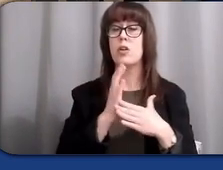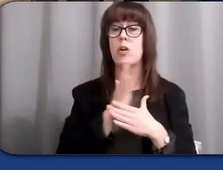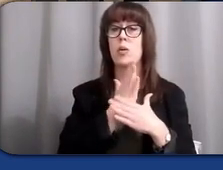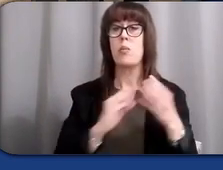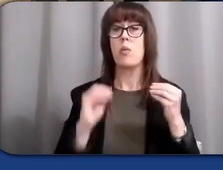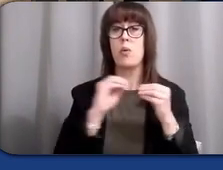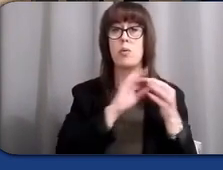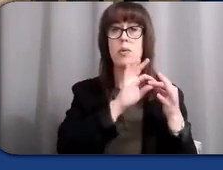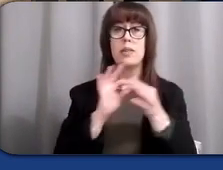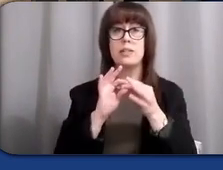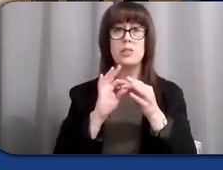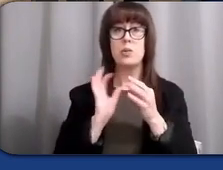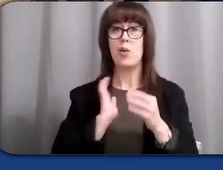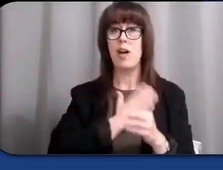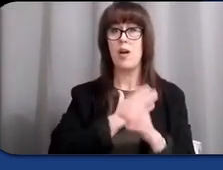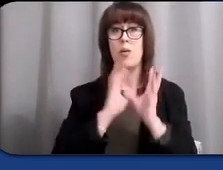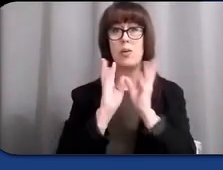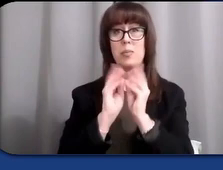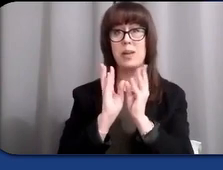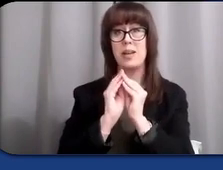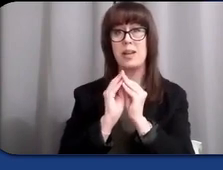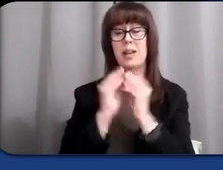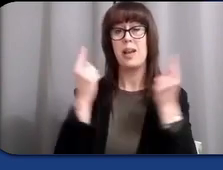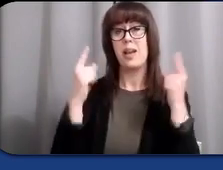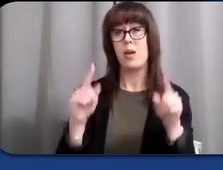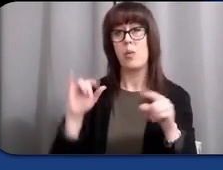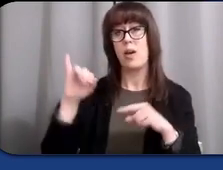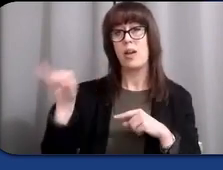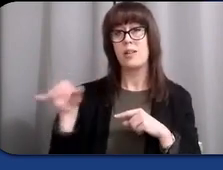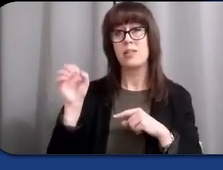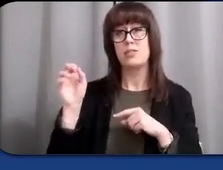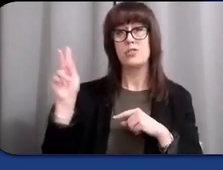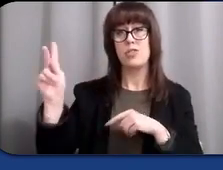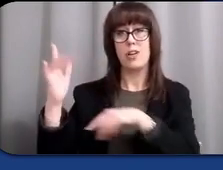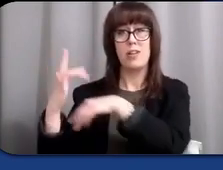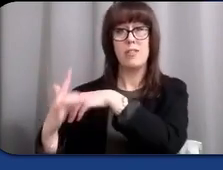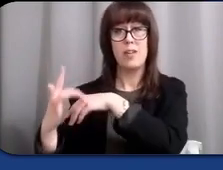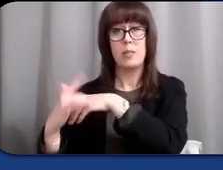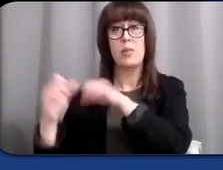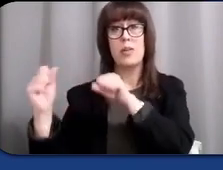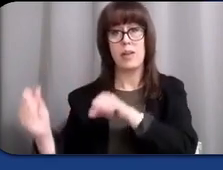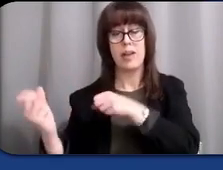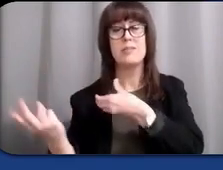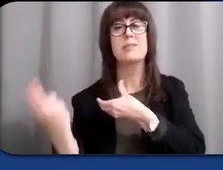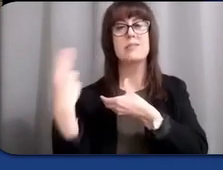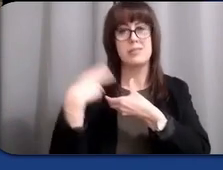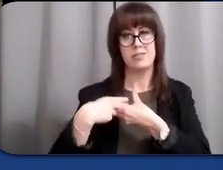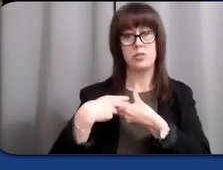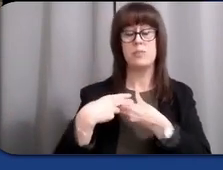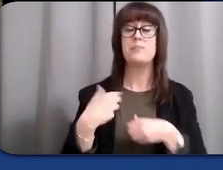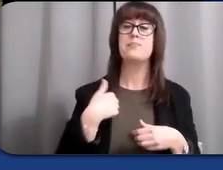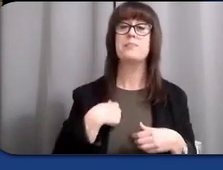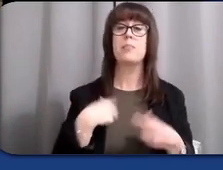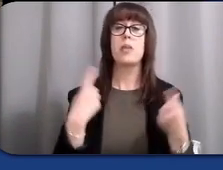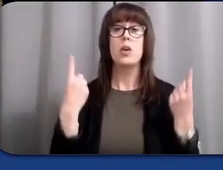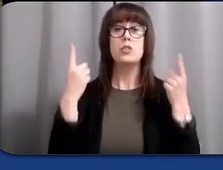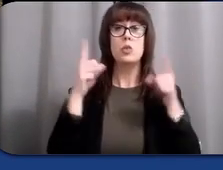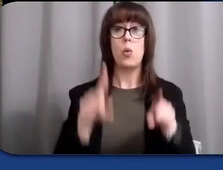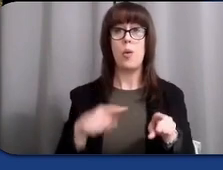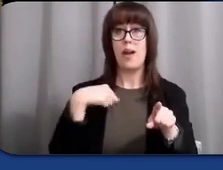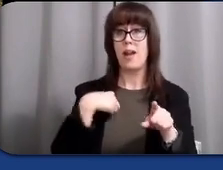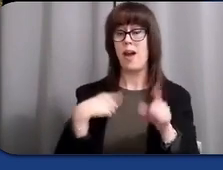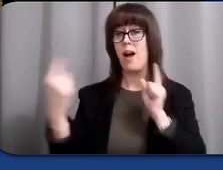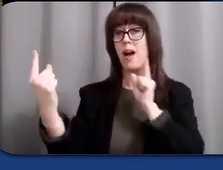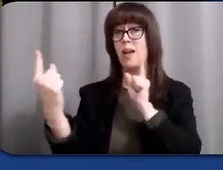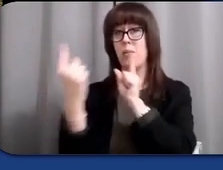in as soon as possible. So when I met Jock at